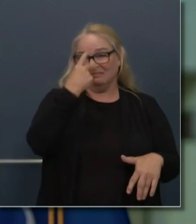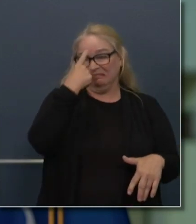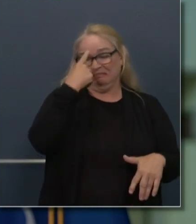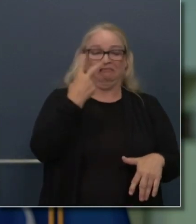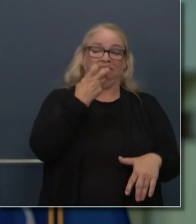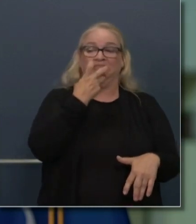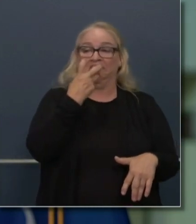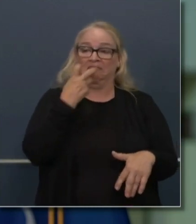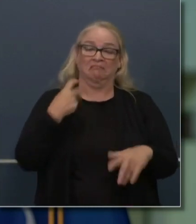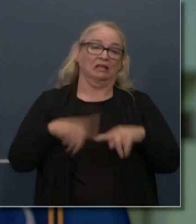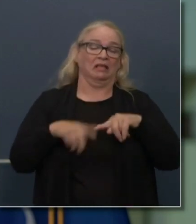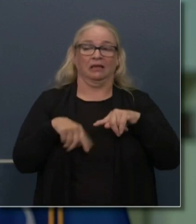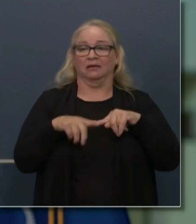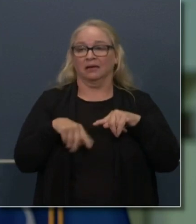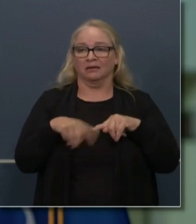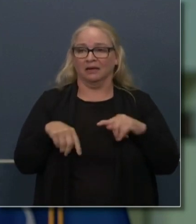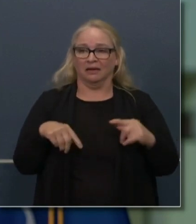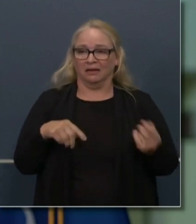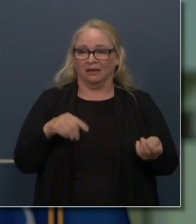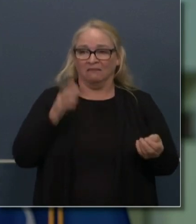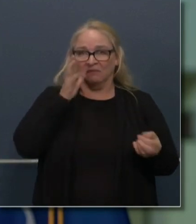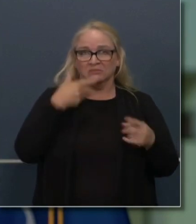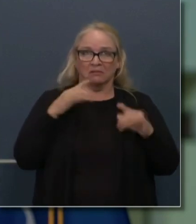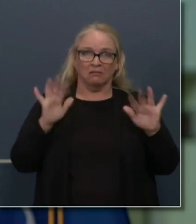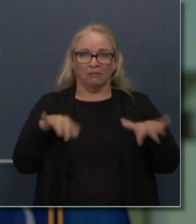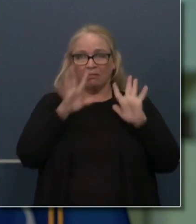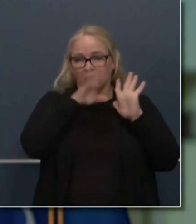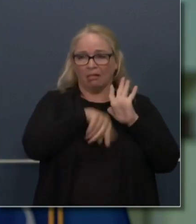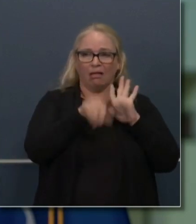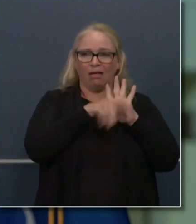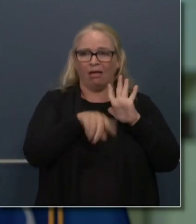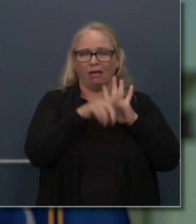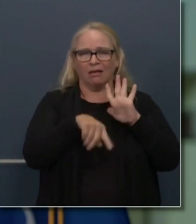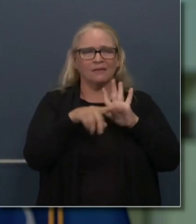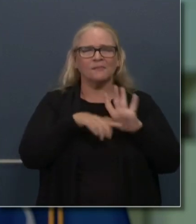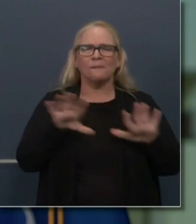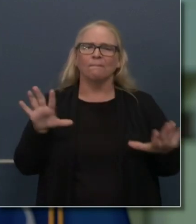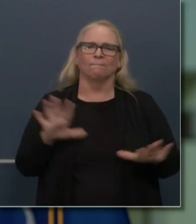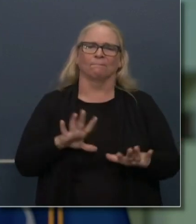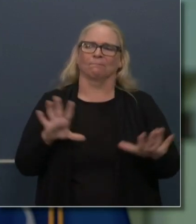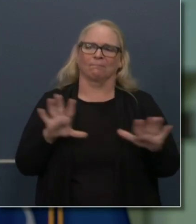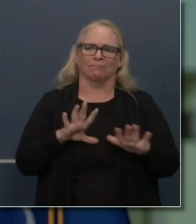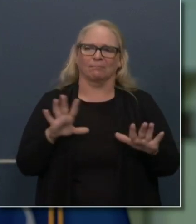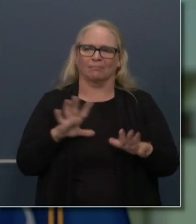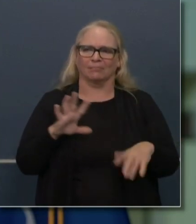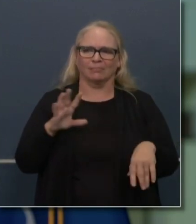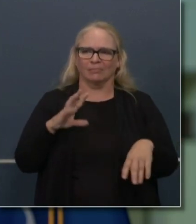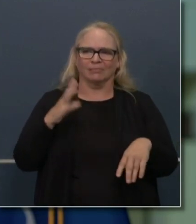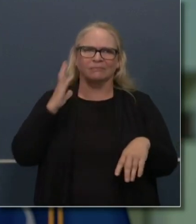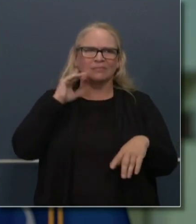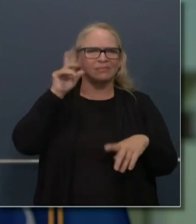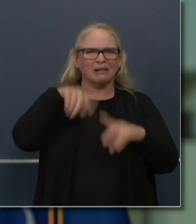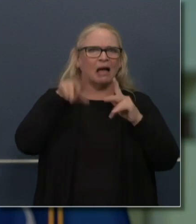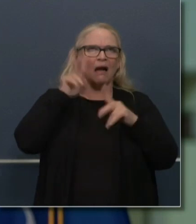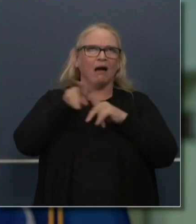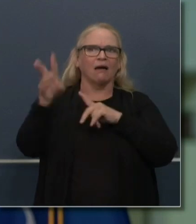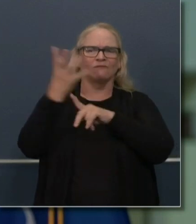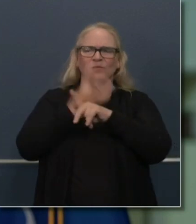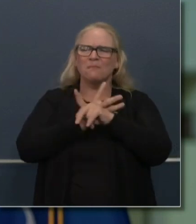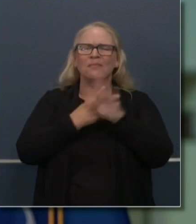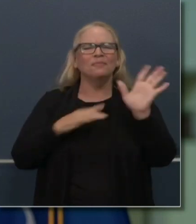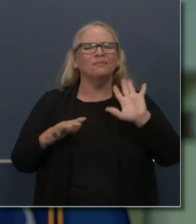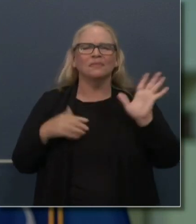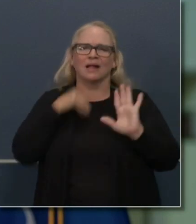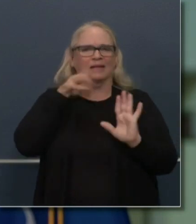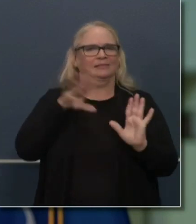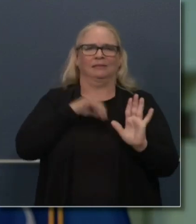can't shape that future and somehow we're going to roll in over 3 or 4 months and someone else has written this script for us. This script has